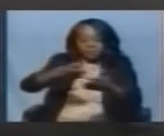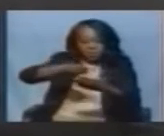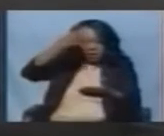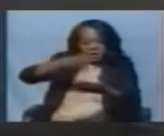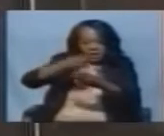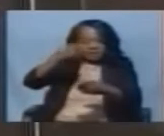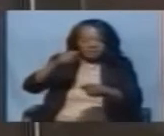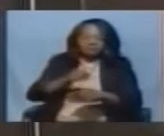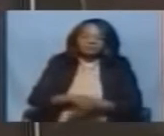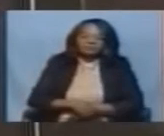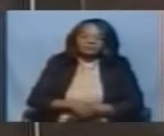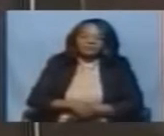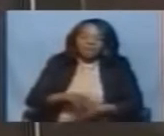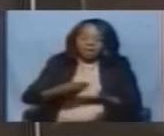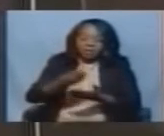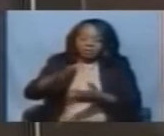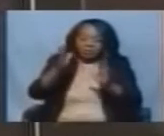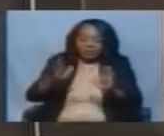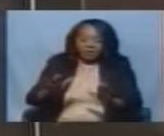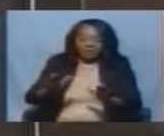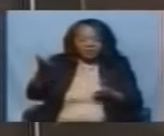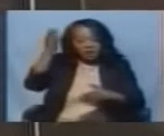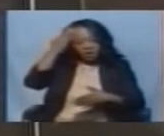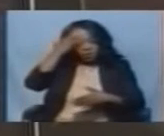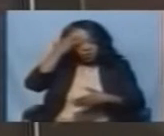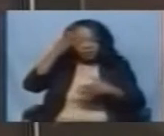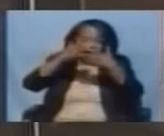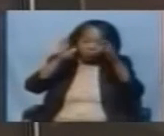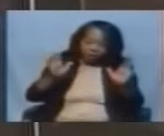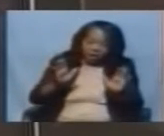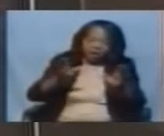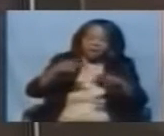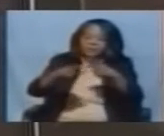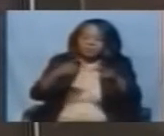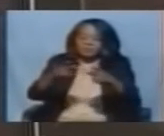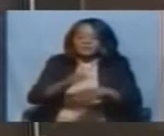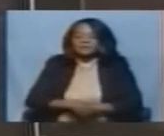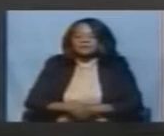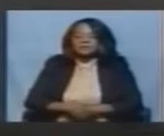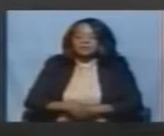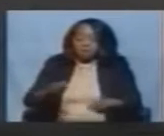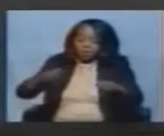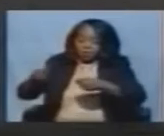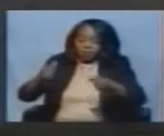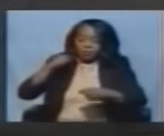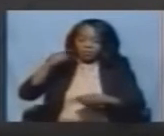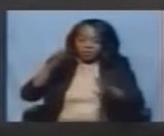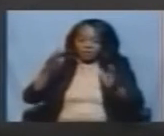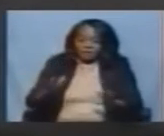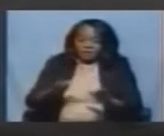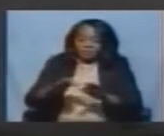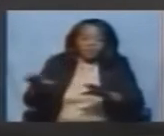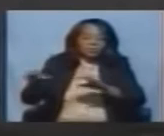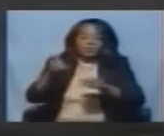controlling officers are aware about the process. Because sometimes the controlling officers don't just want to do wrong